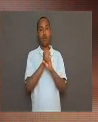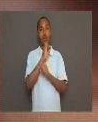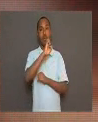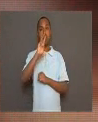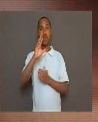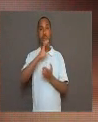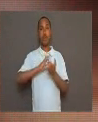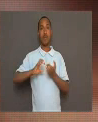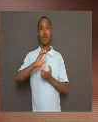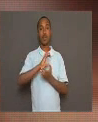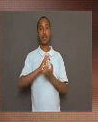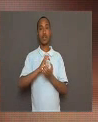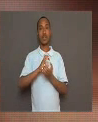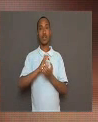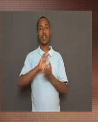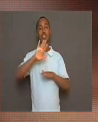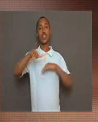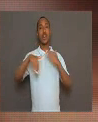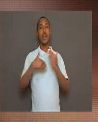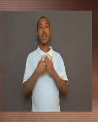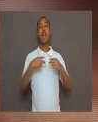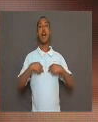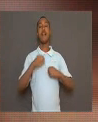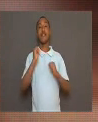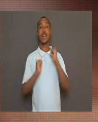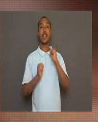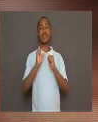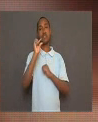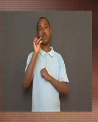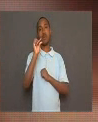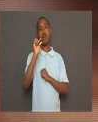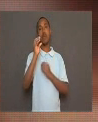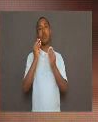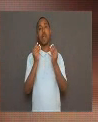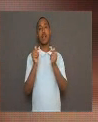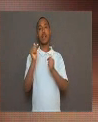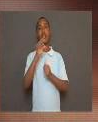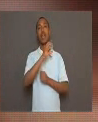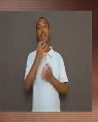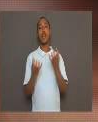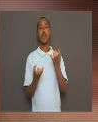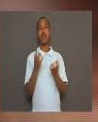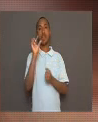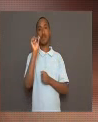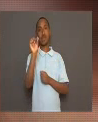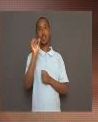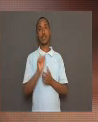covalent compounds generally have relatively low melting and boiling